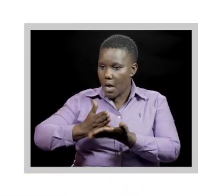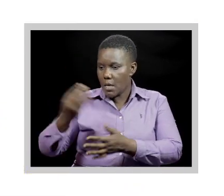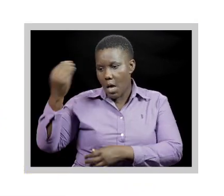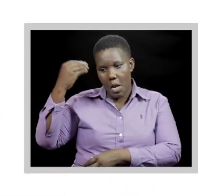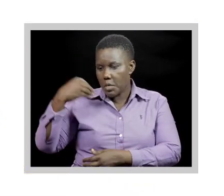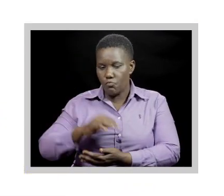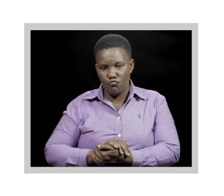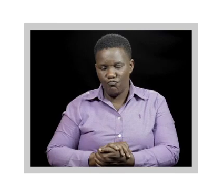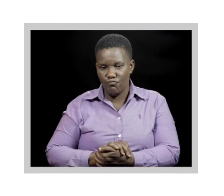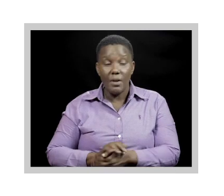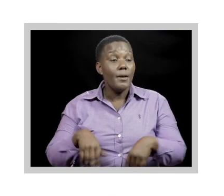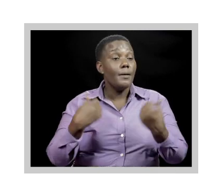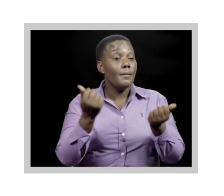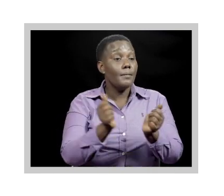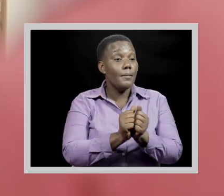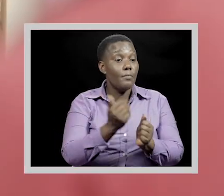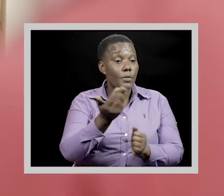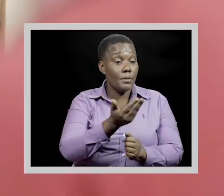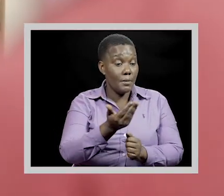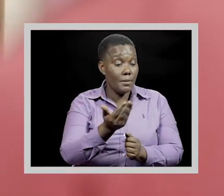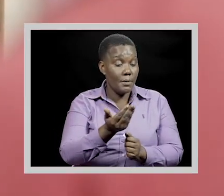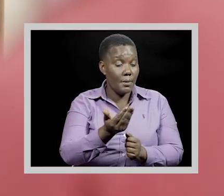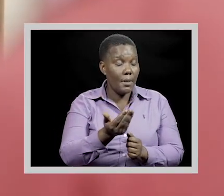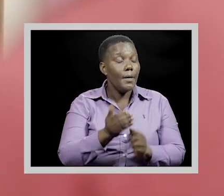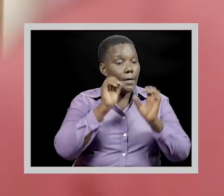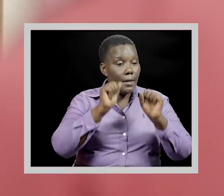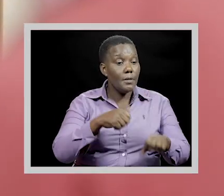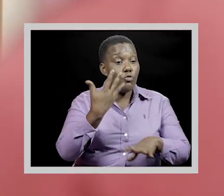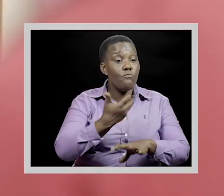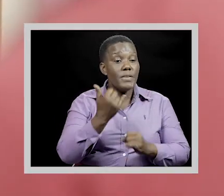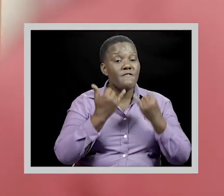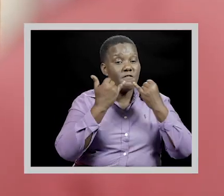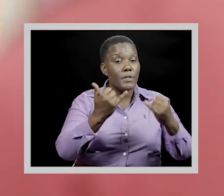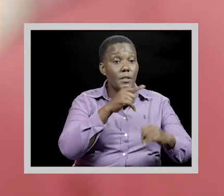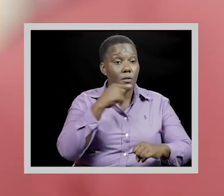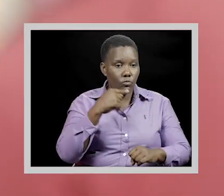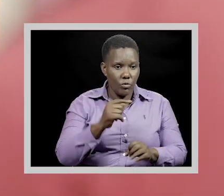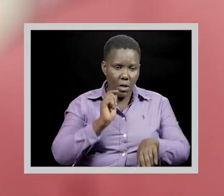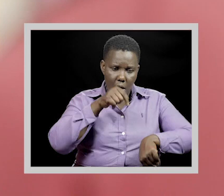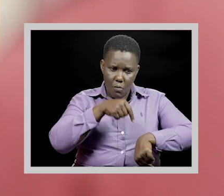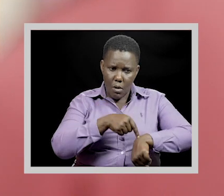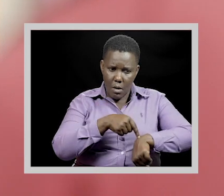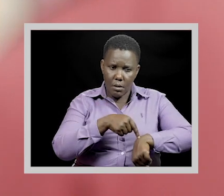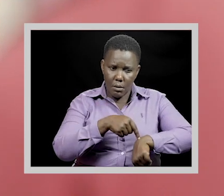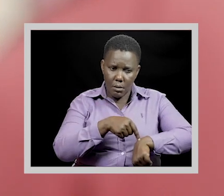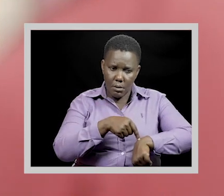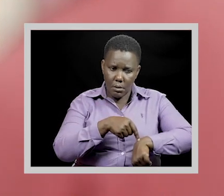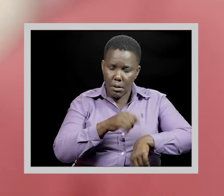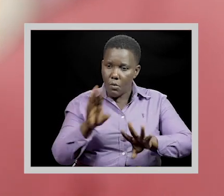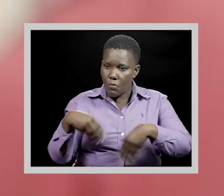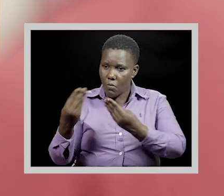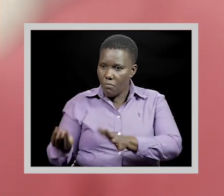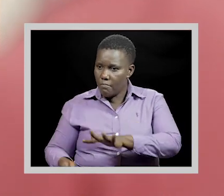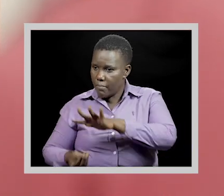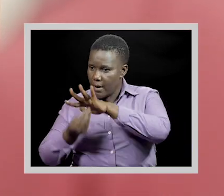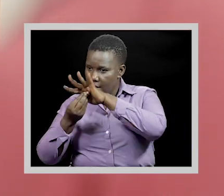right to education. Another thing to do is acquire enough information in making considerations on